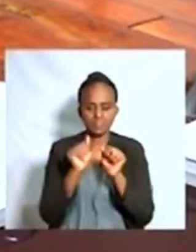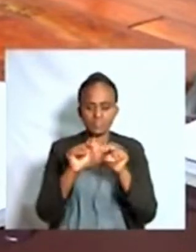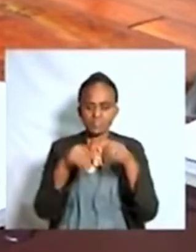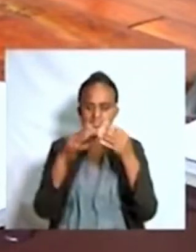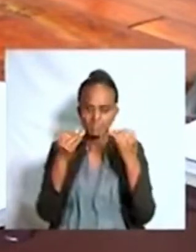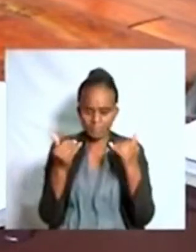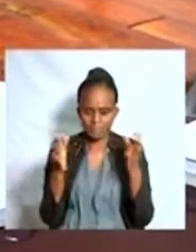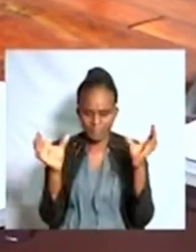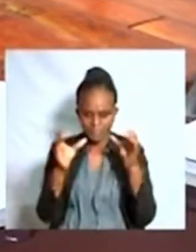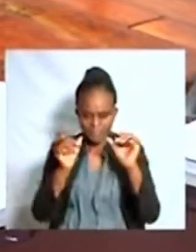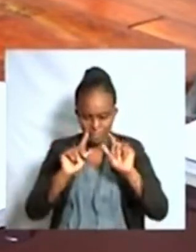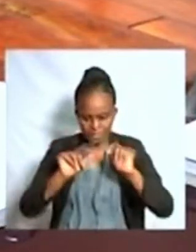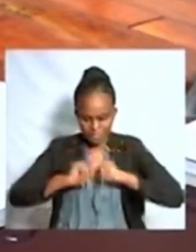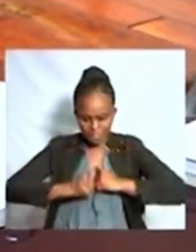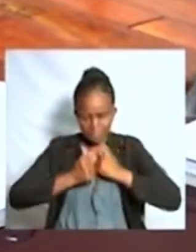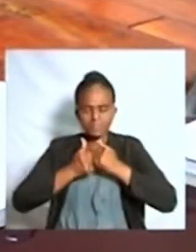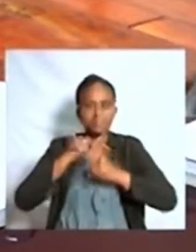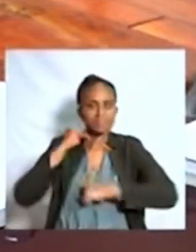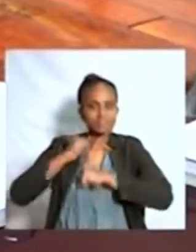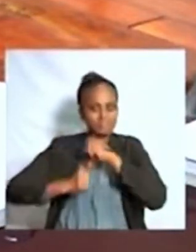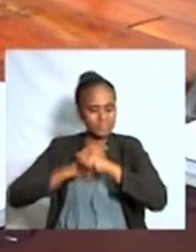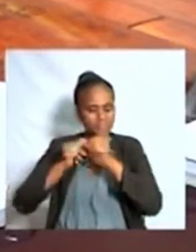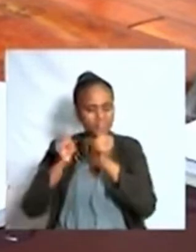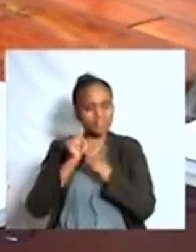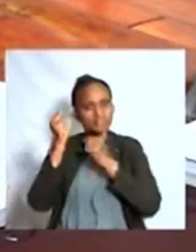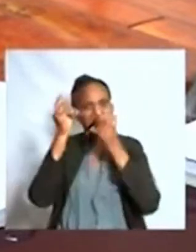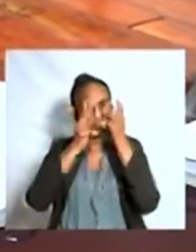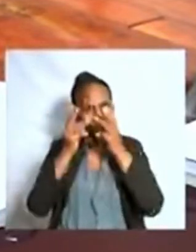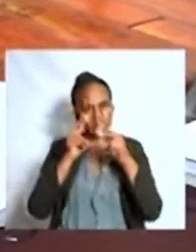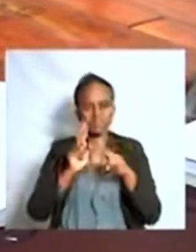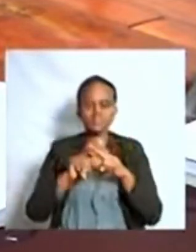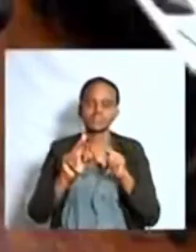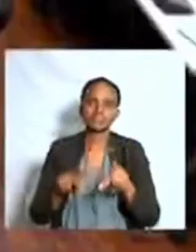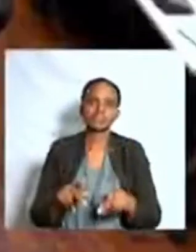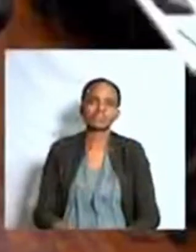council where we are embattled with concerns, Chair.